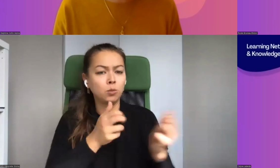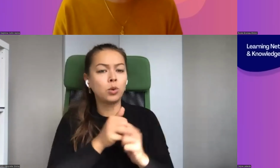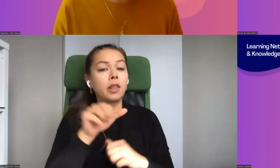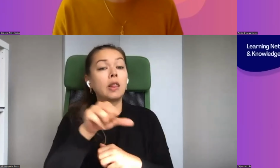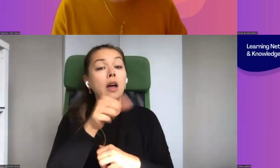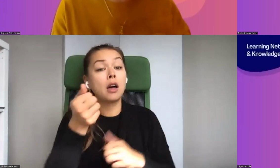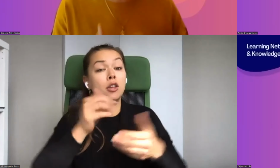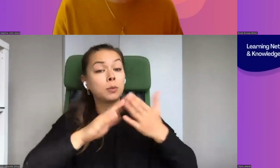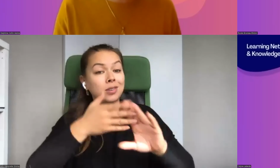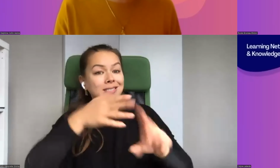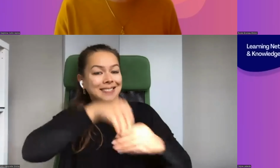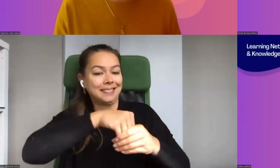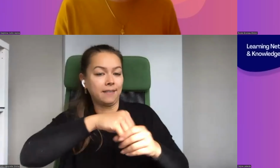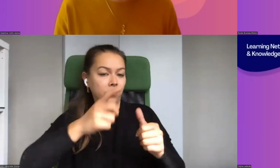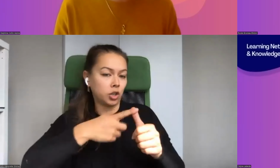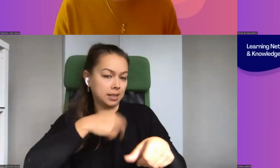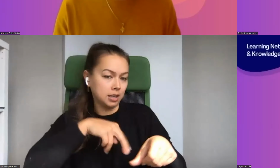general,